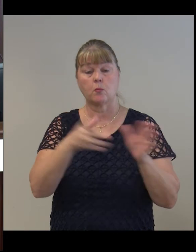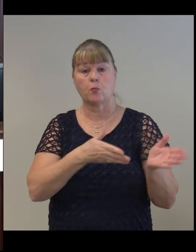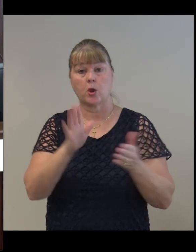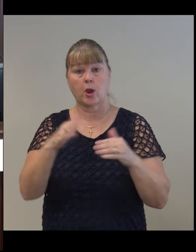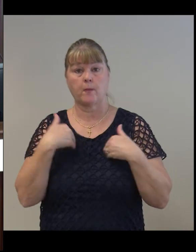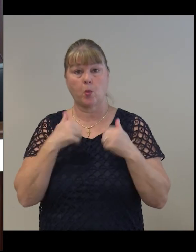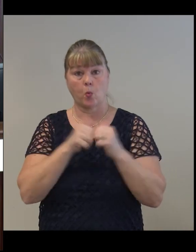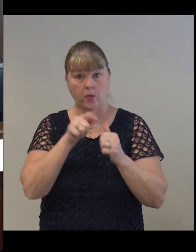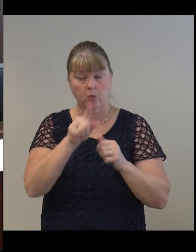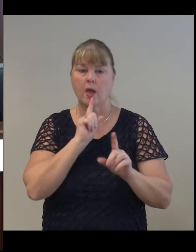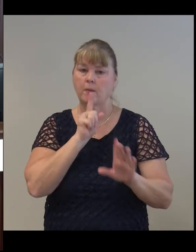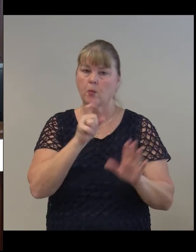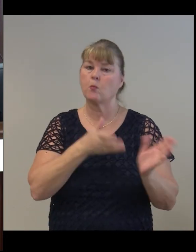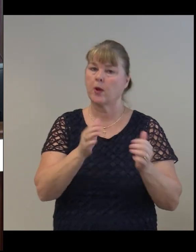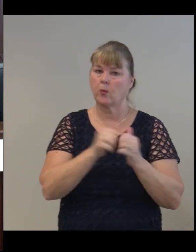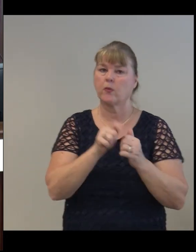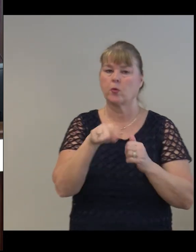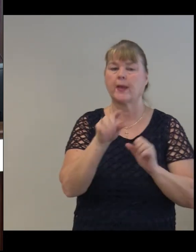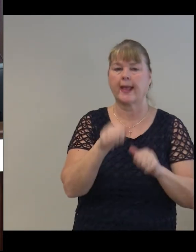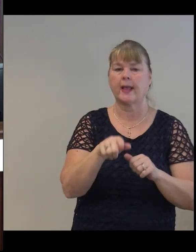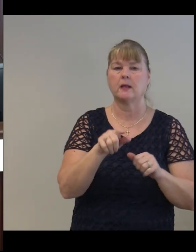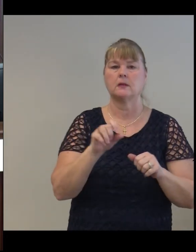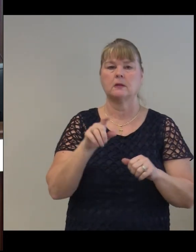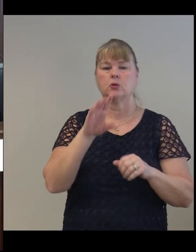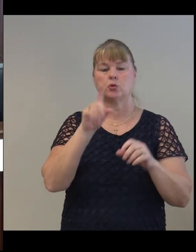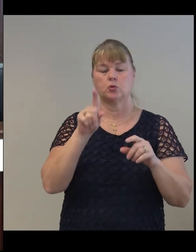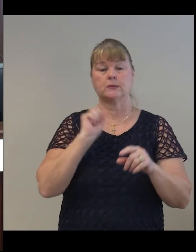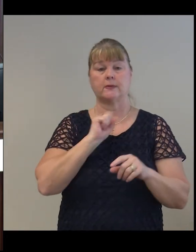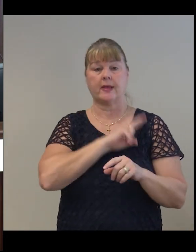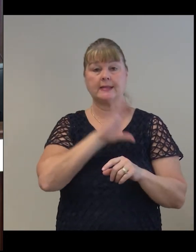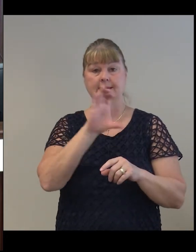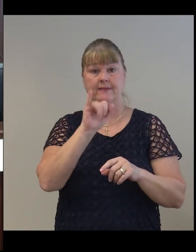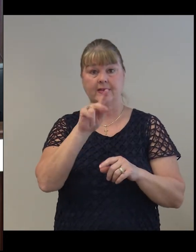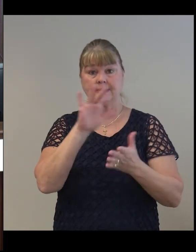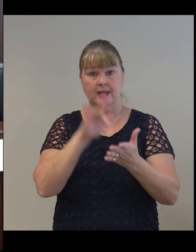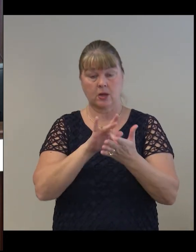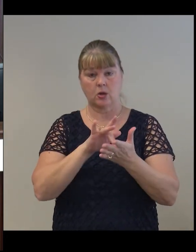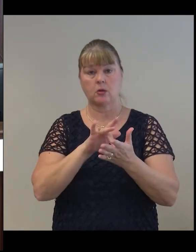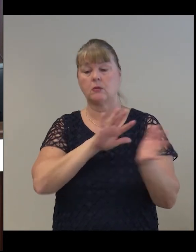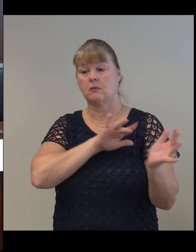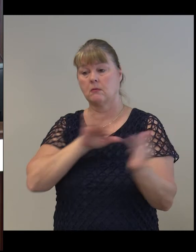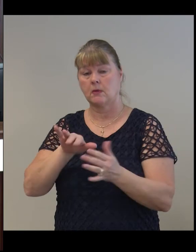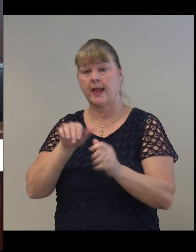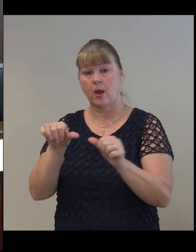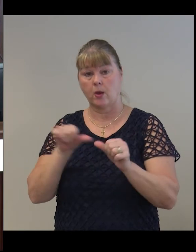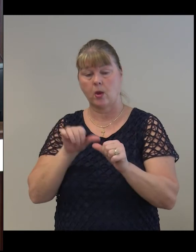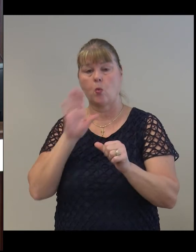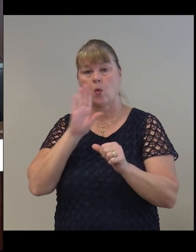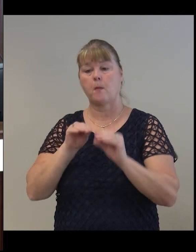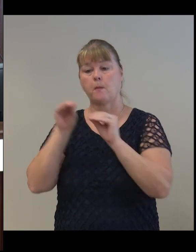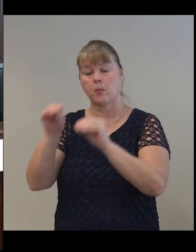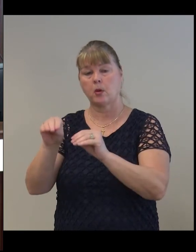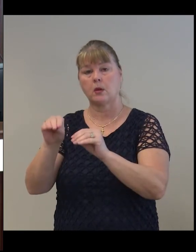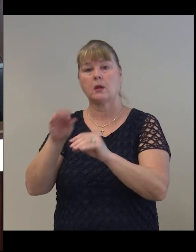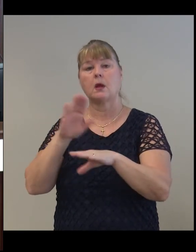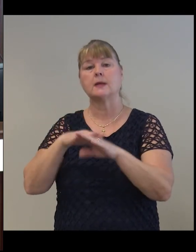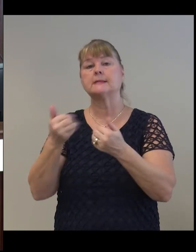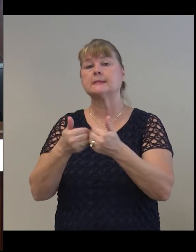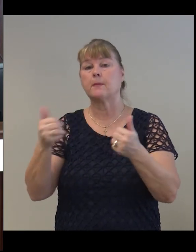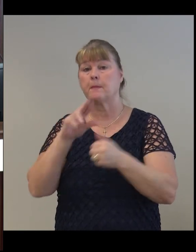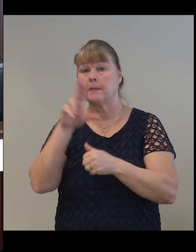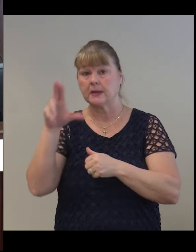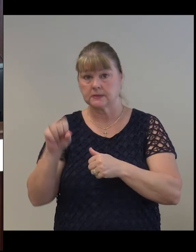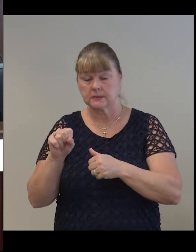to evacuate with them, absolutely bring them to the Savannah Civic Center at the evacuation assembly area. We will board them up